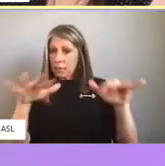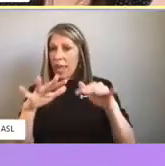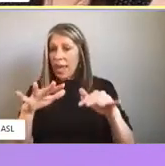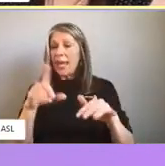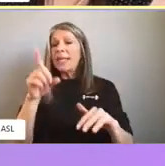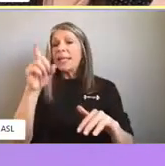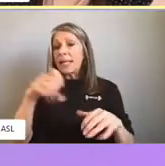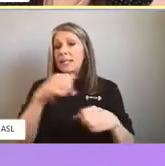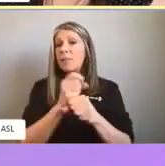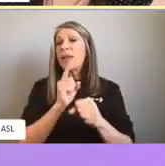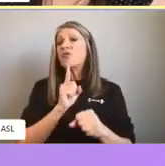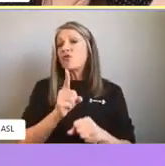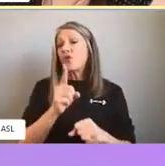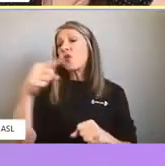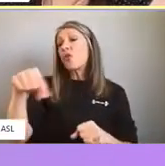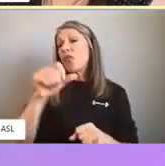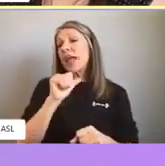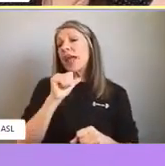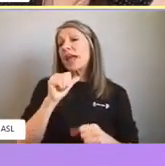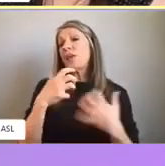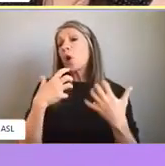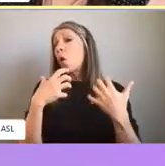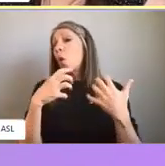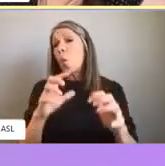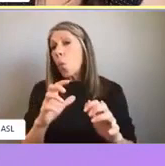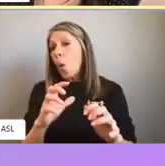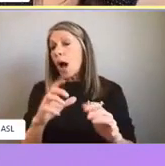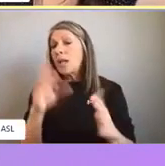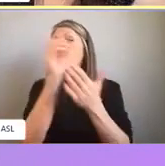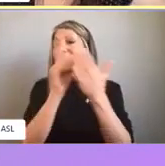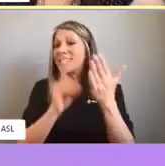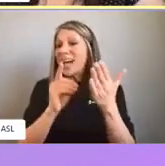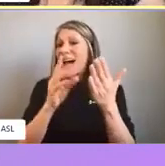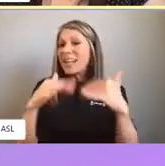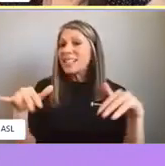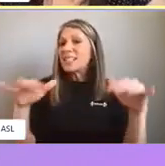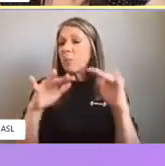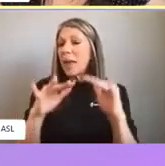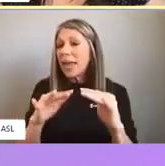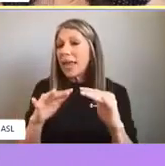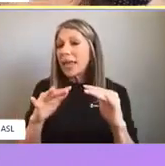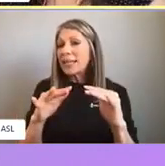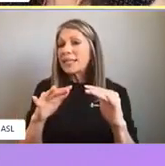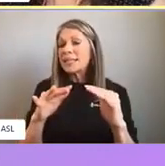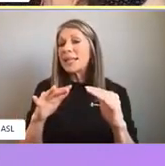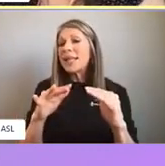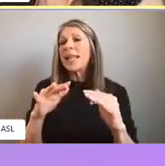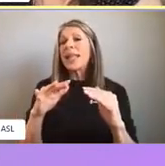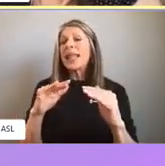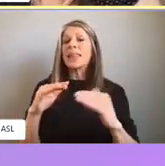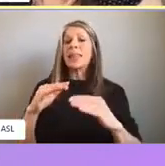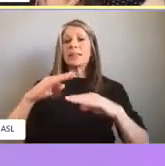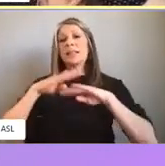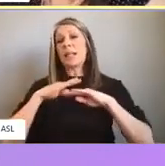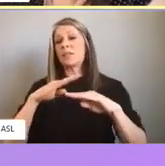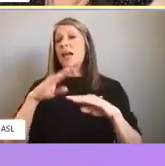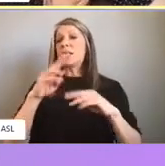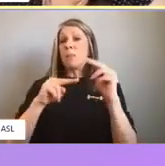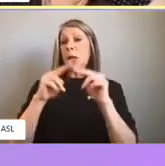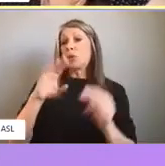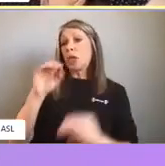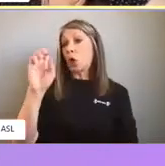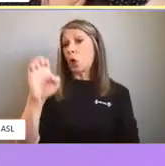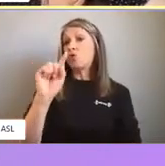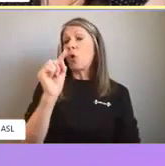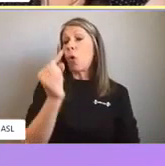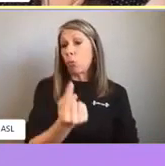that they do not want to design a space that is that meets building code only. But